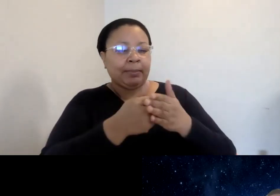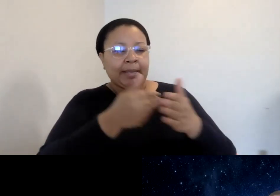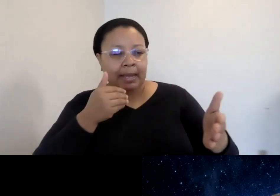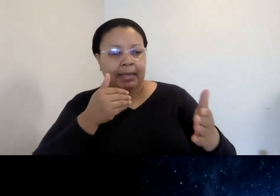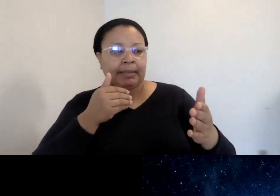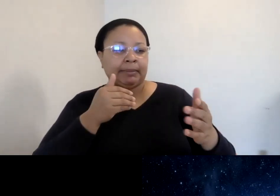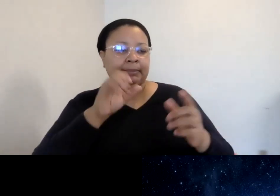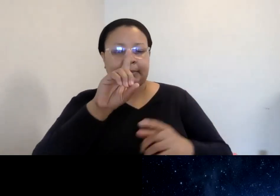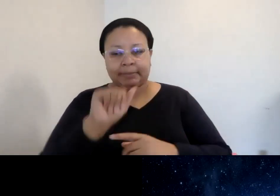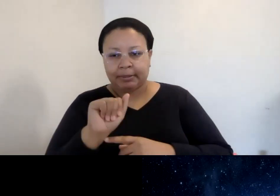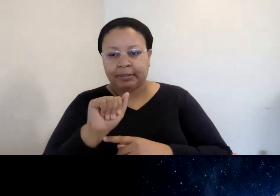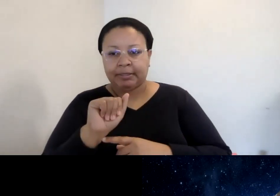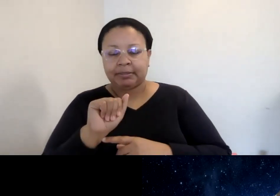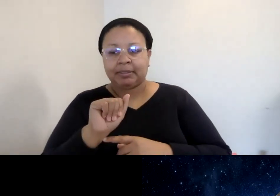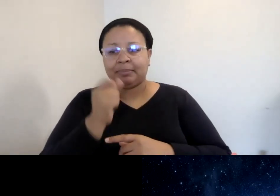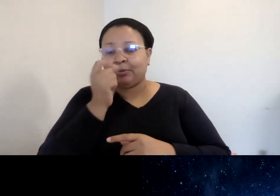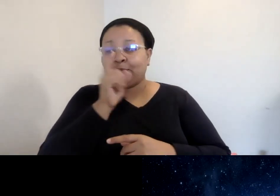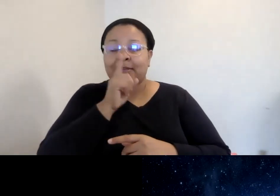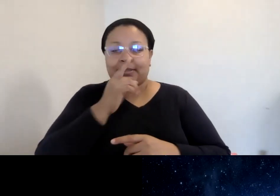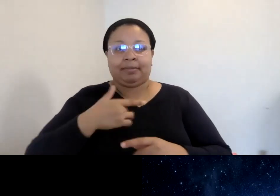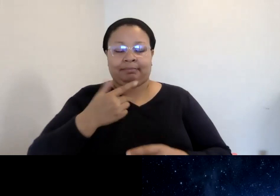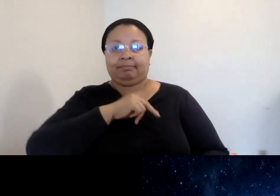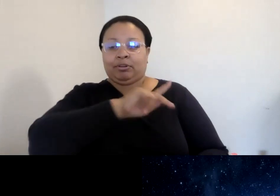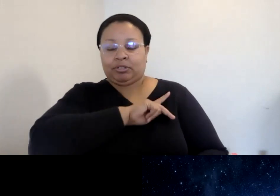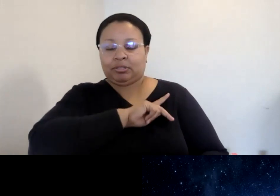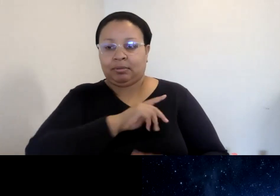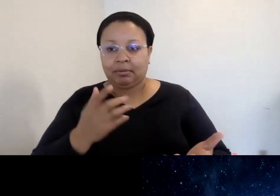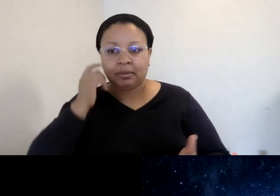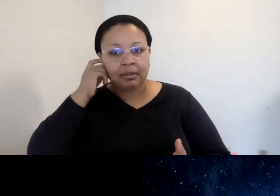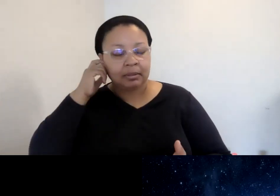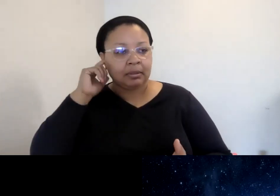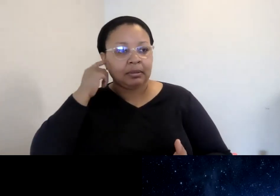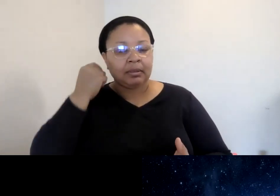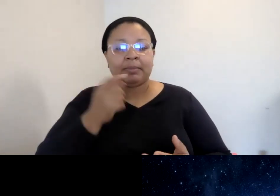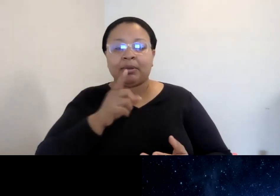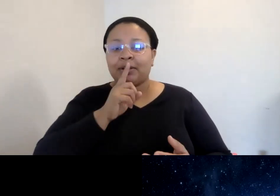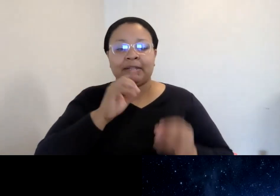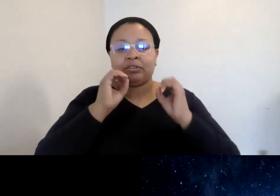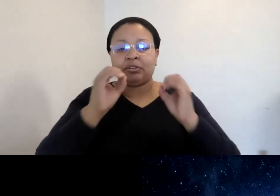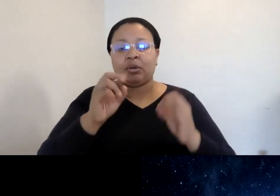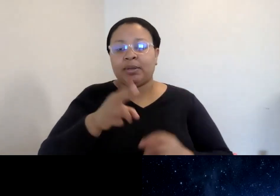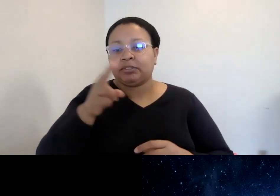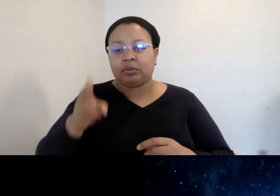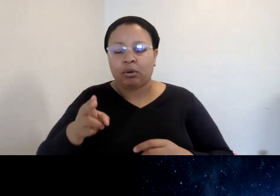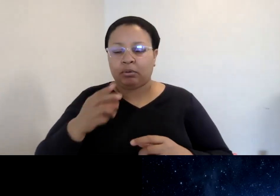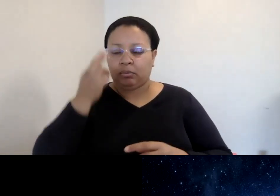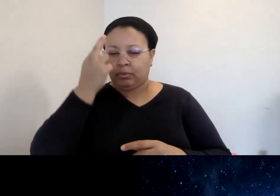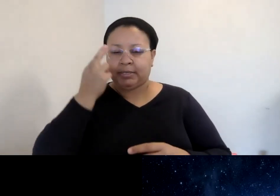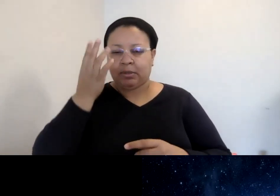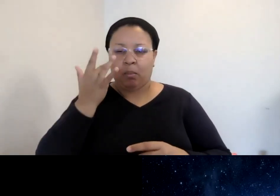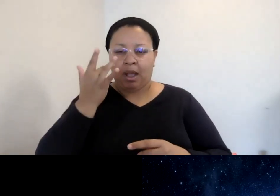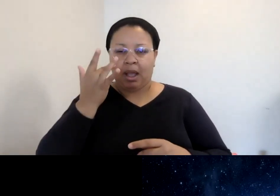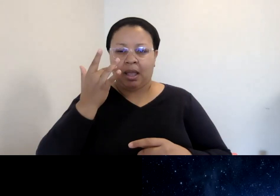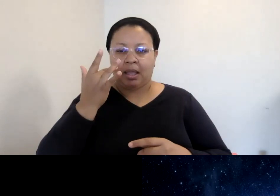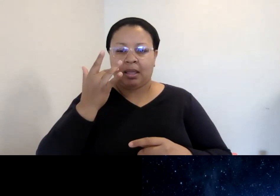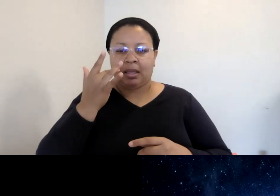personally, but it is very personal to us. And at the same time, there is a historical reason why there's exclusion of disability